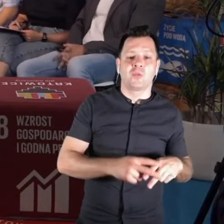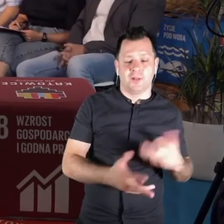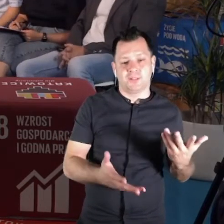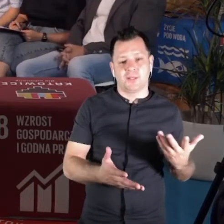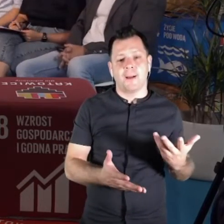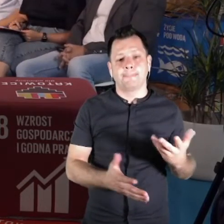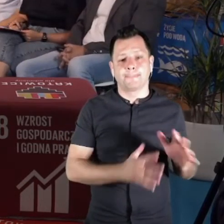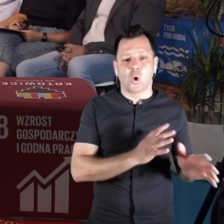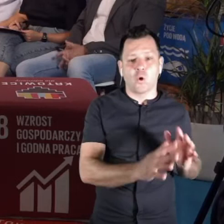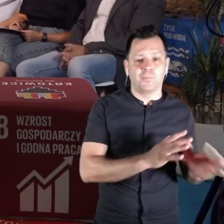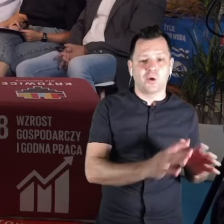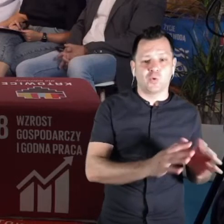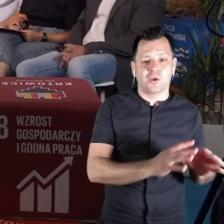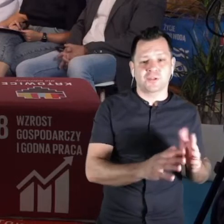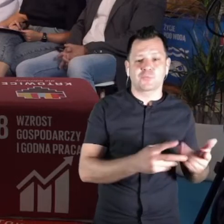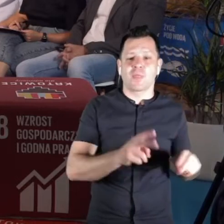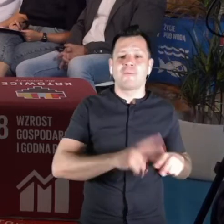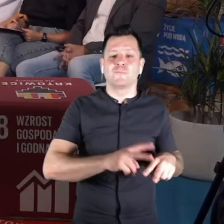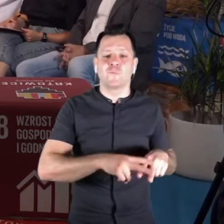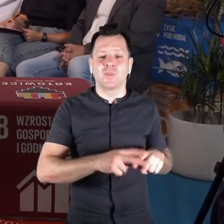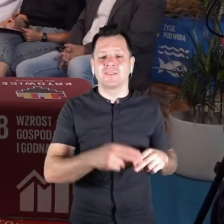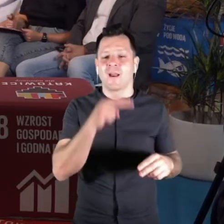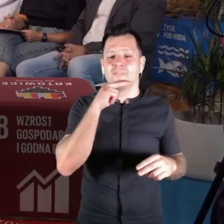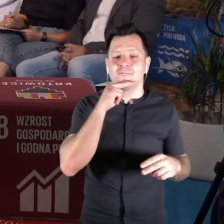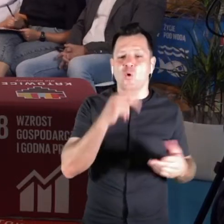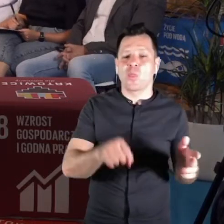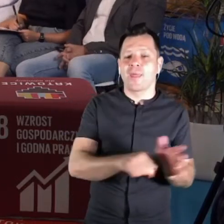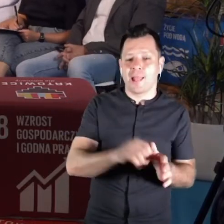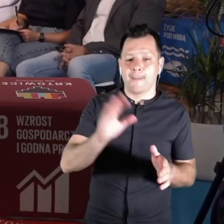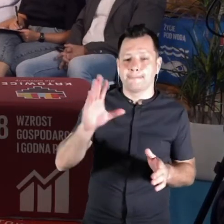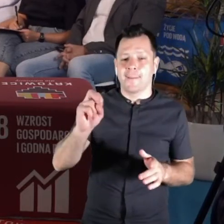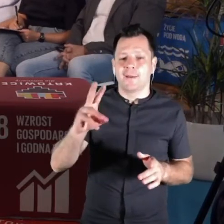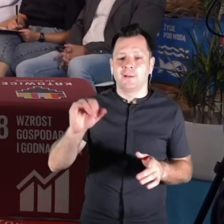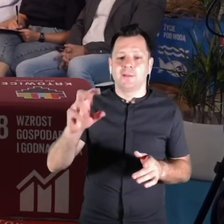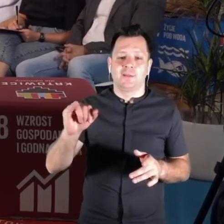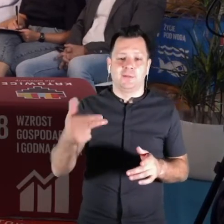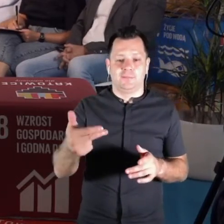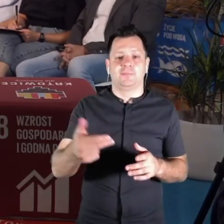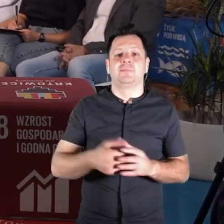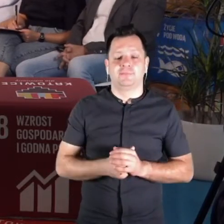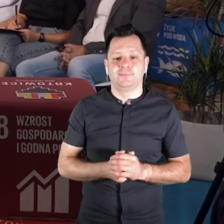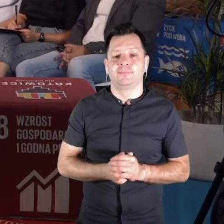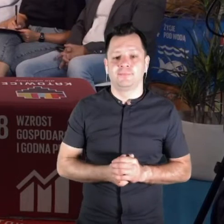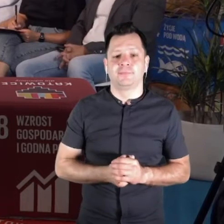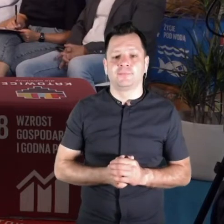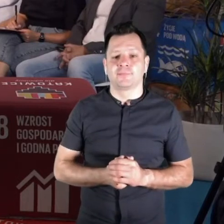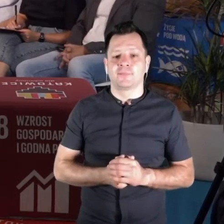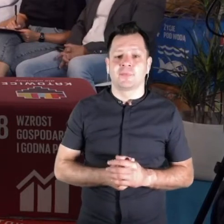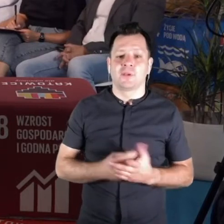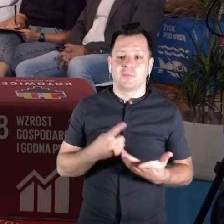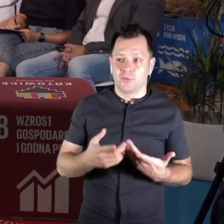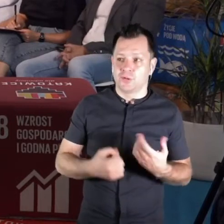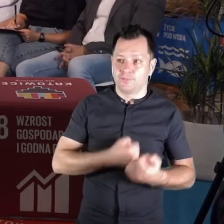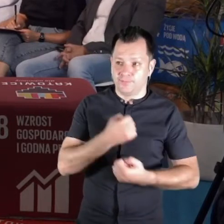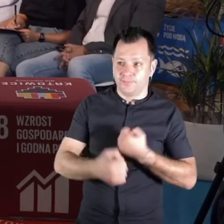Yeah. So at the City Lab we do a very broad also range of activities.